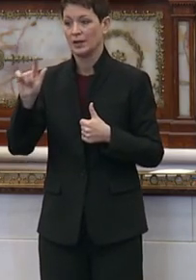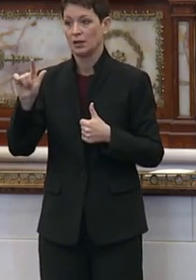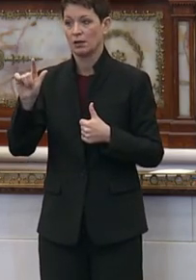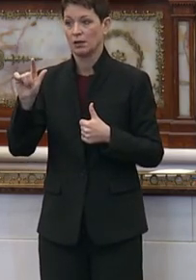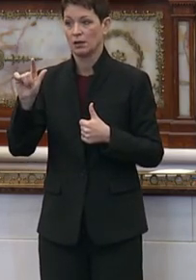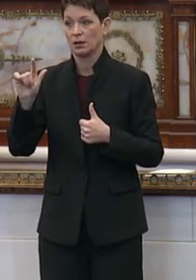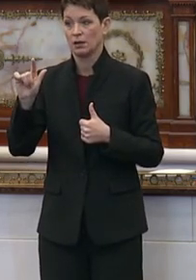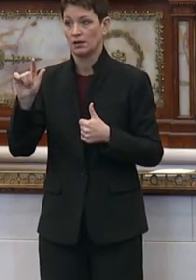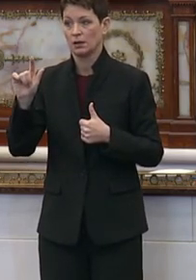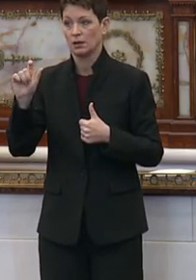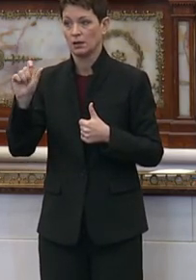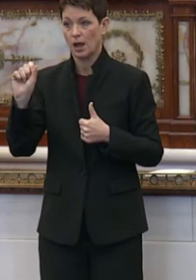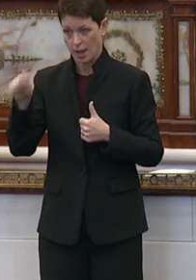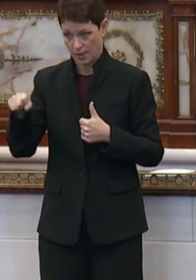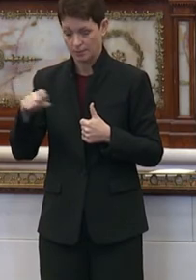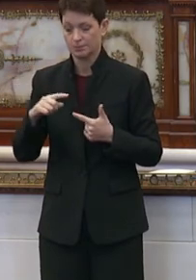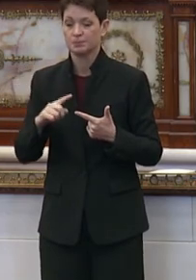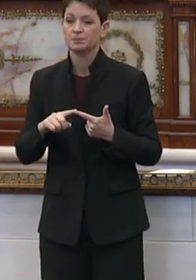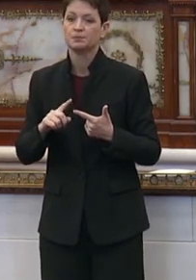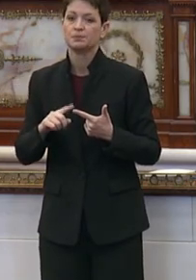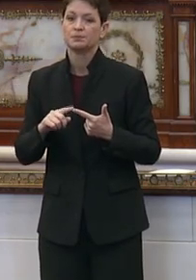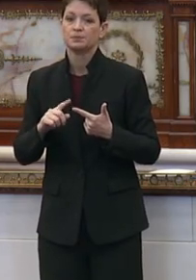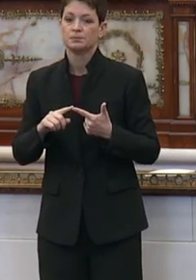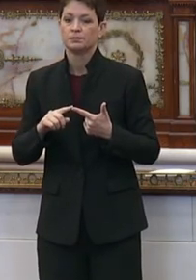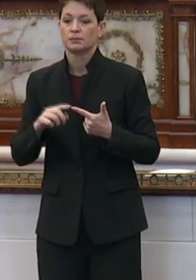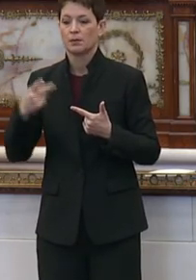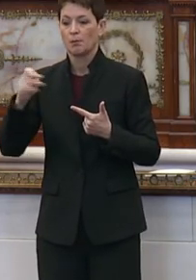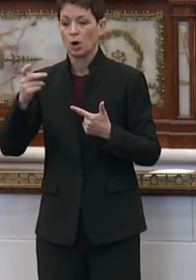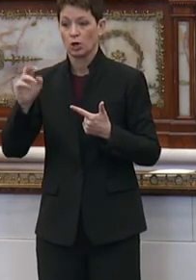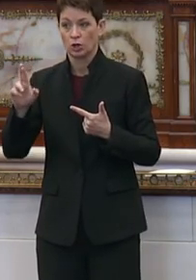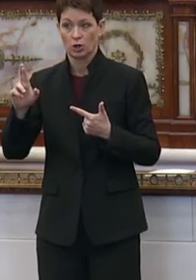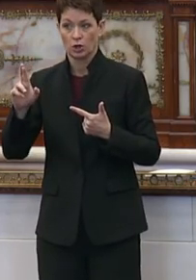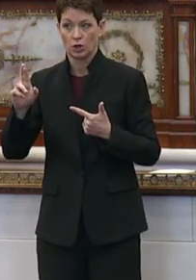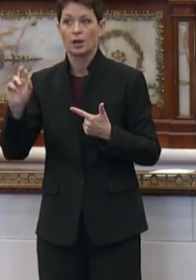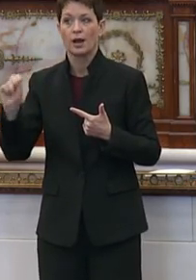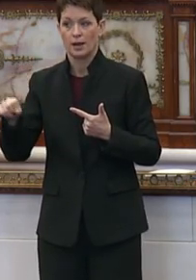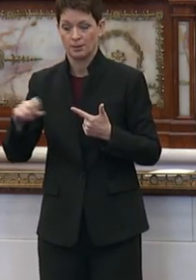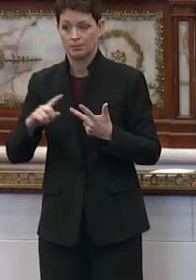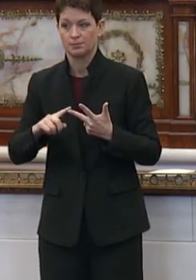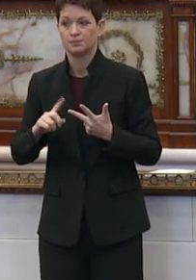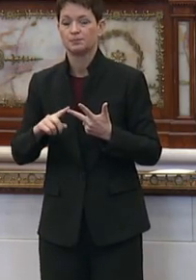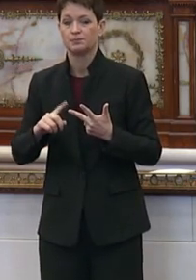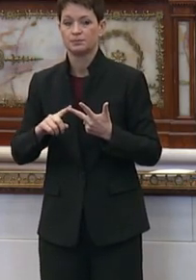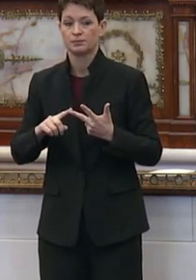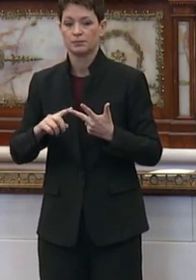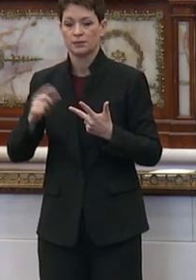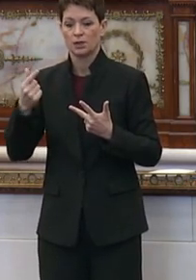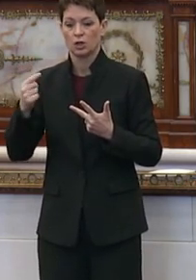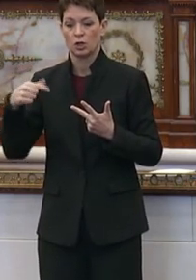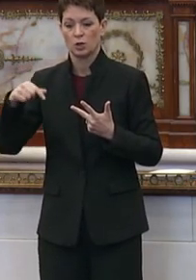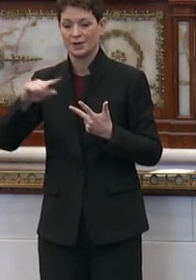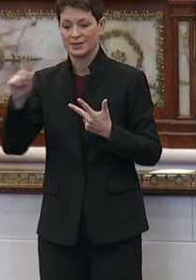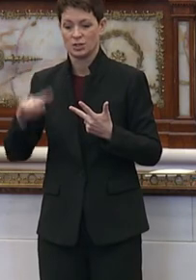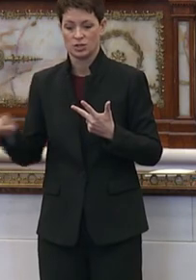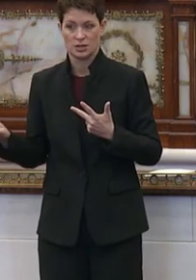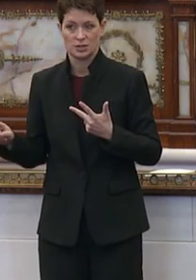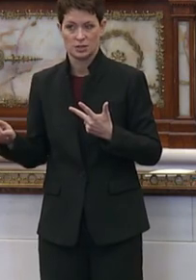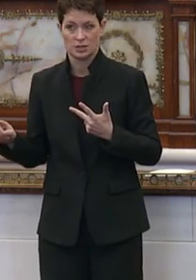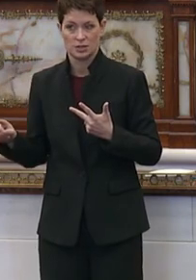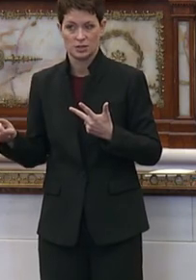Councilman O'Neill. Aye. Councilwoman Parker. Aye. Councilwoman Kirona